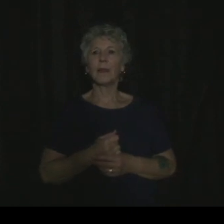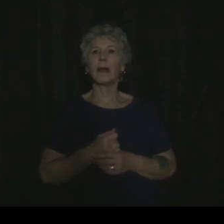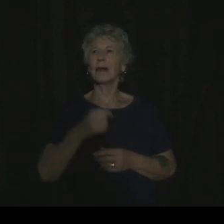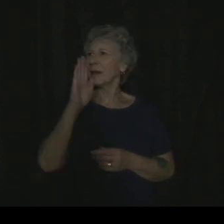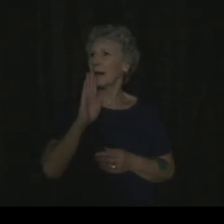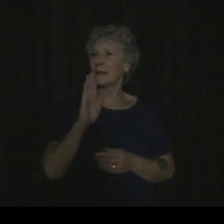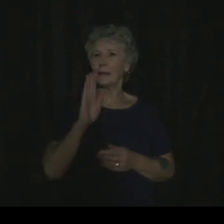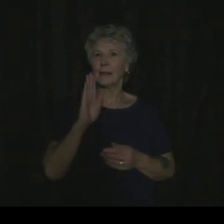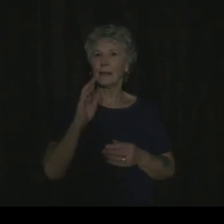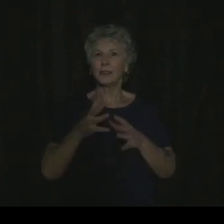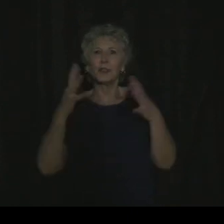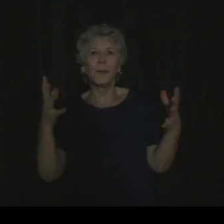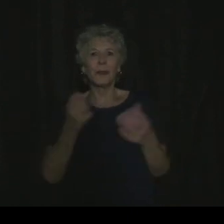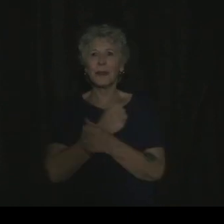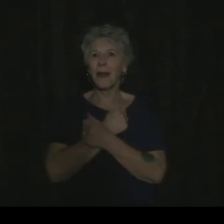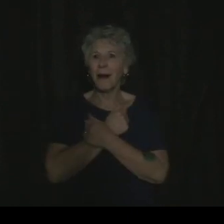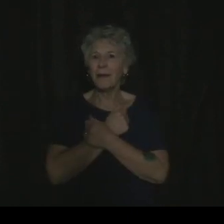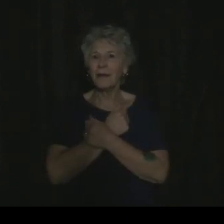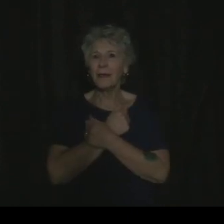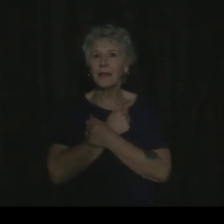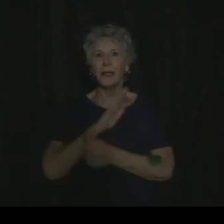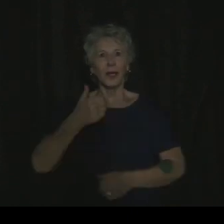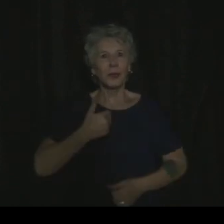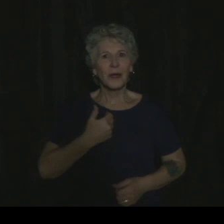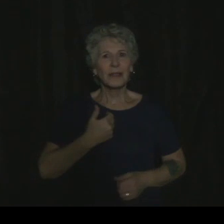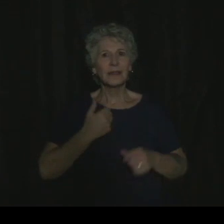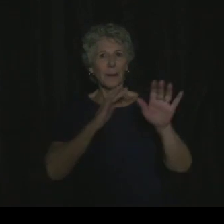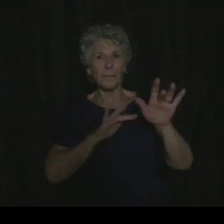God has so much love, grace, and mercy.